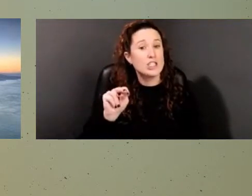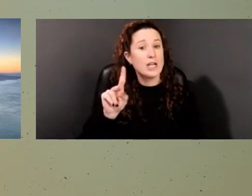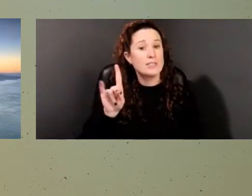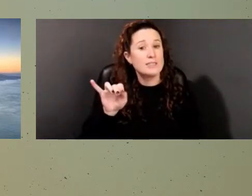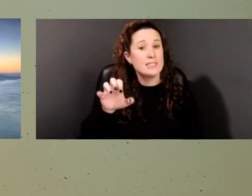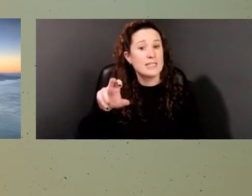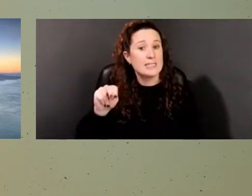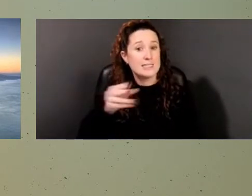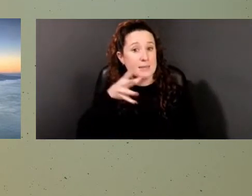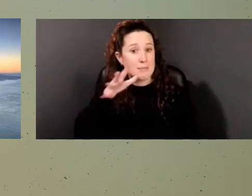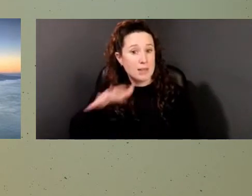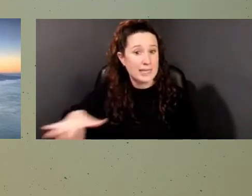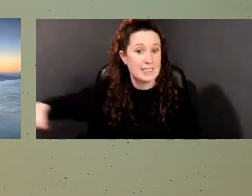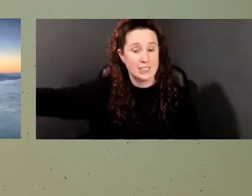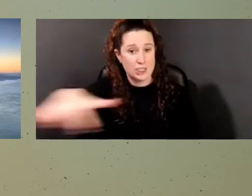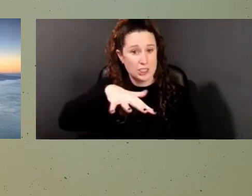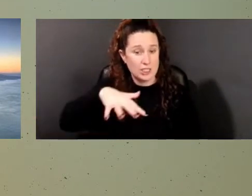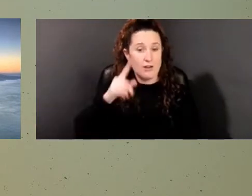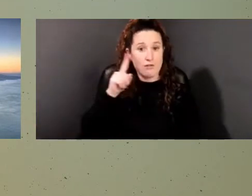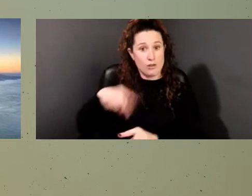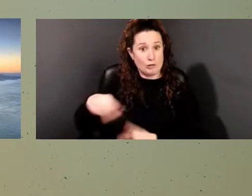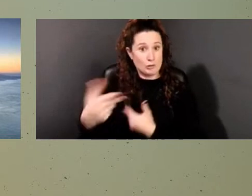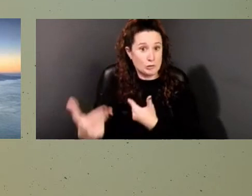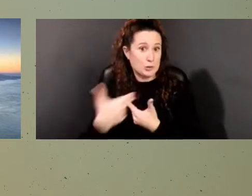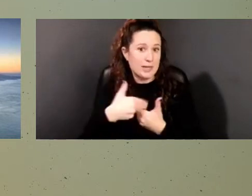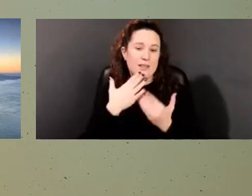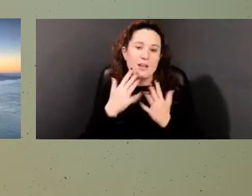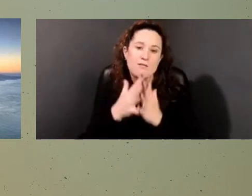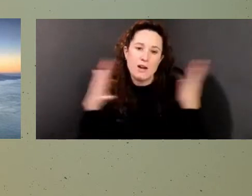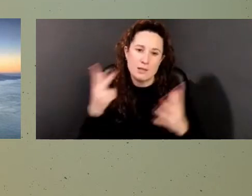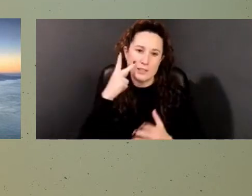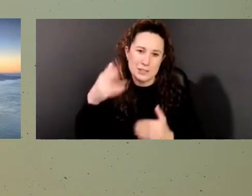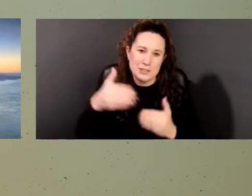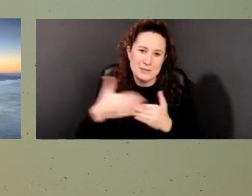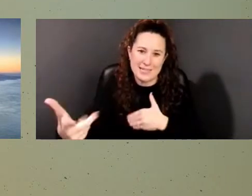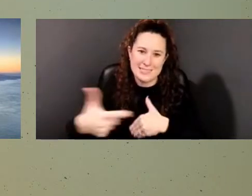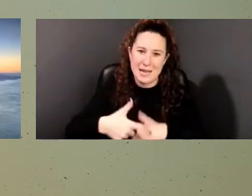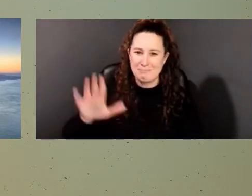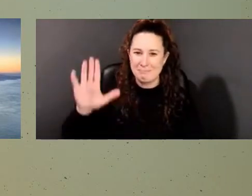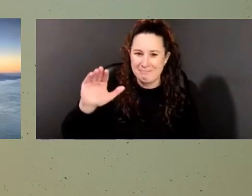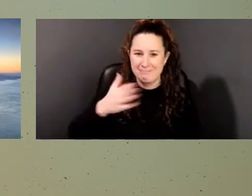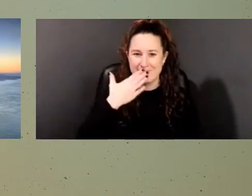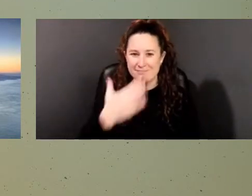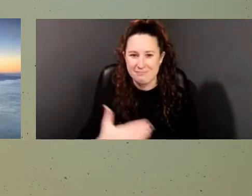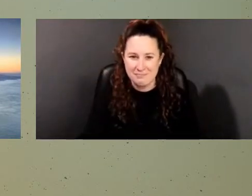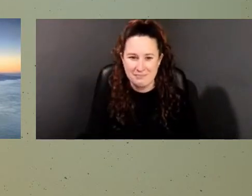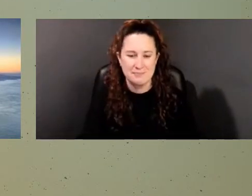joined us, thank you very much, and we'll see you next time. Thank you very much.